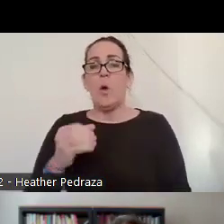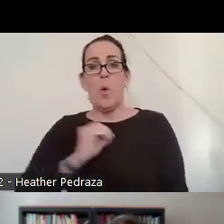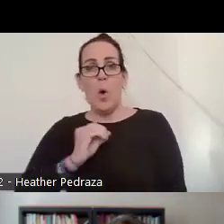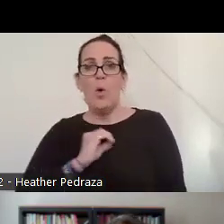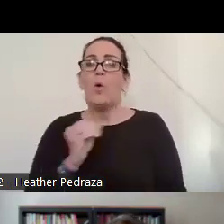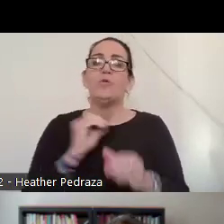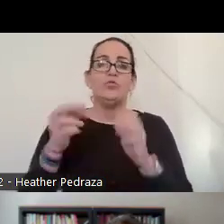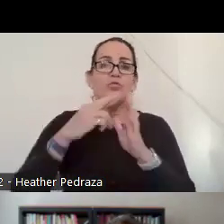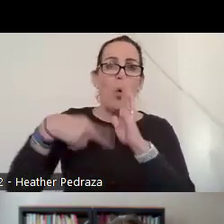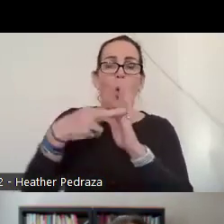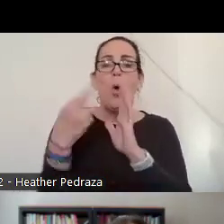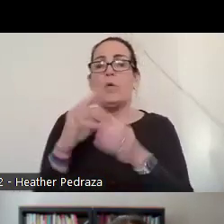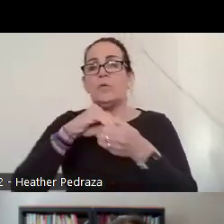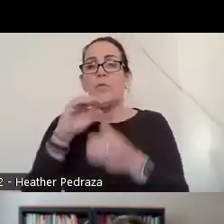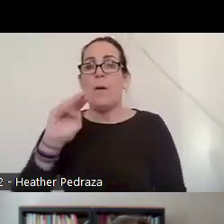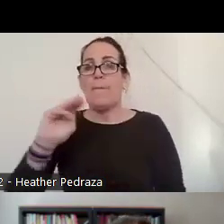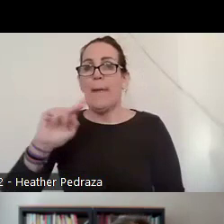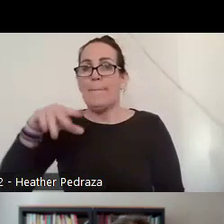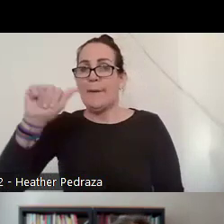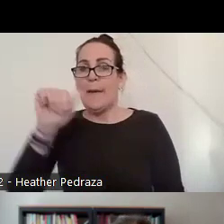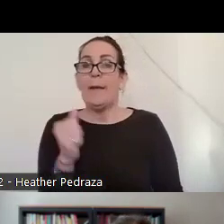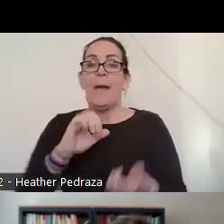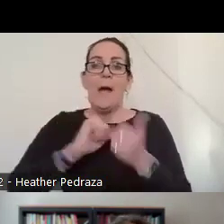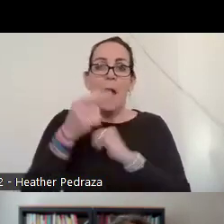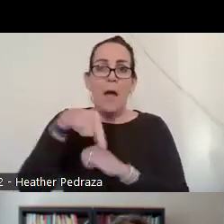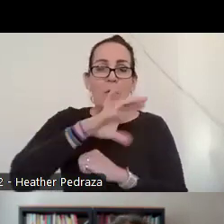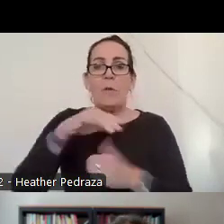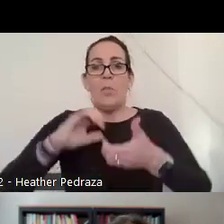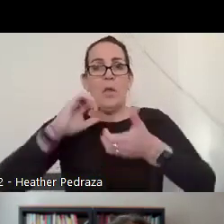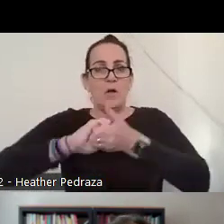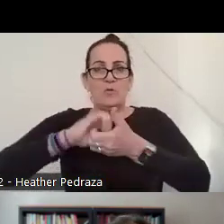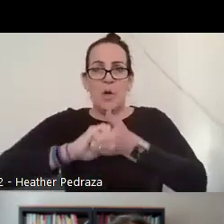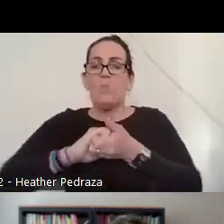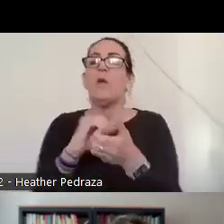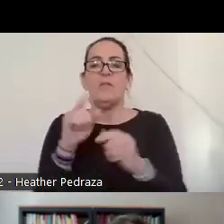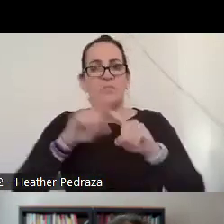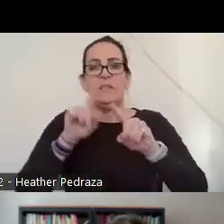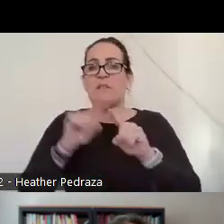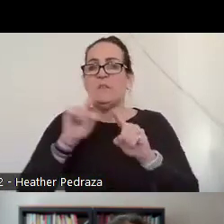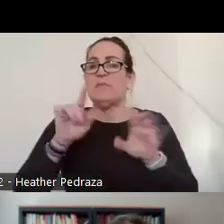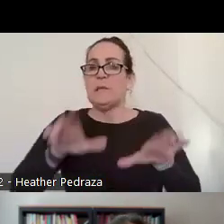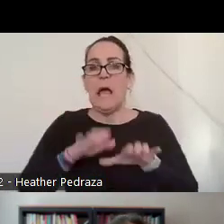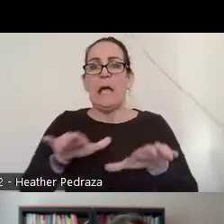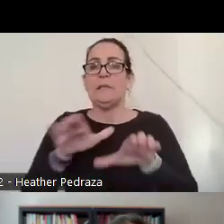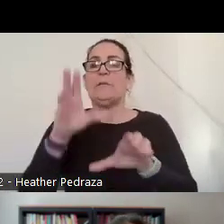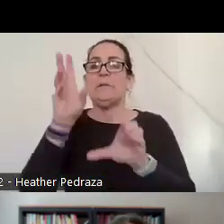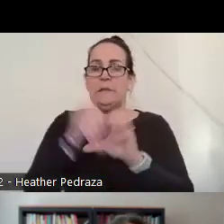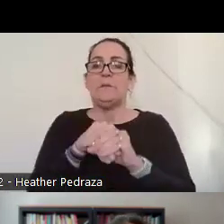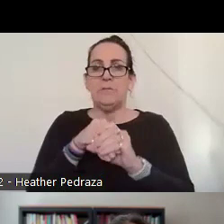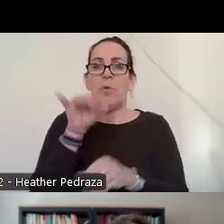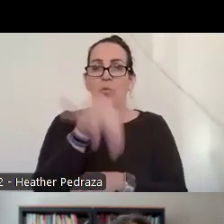to the MPA, and how they are collaborating or partnering on different MPA activities and initiatives.